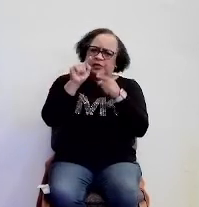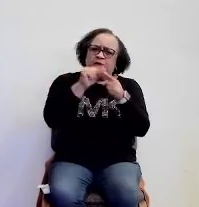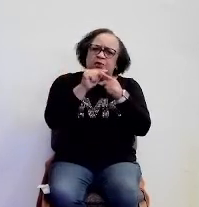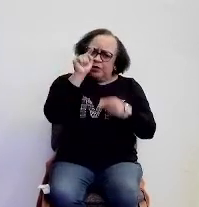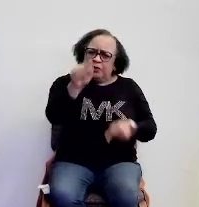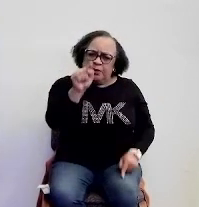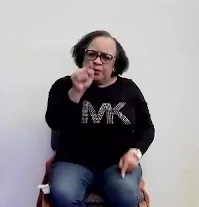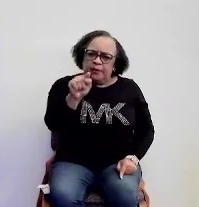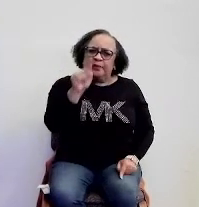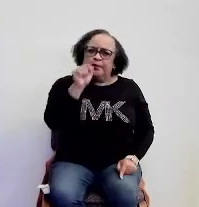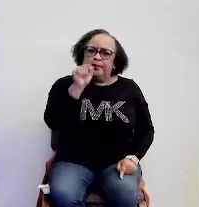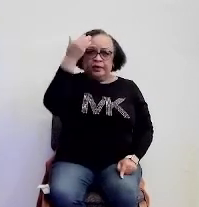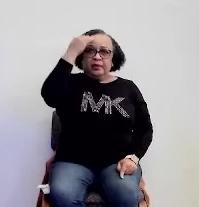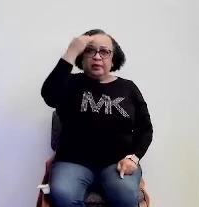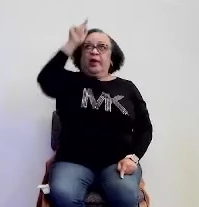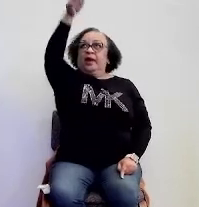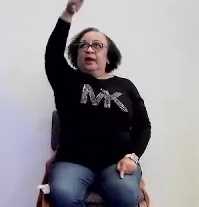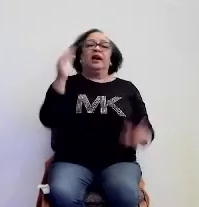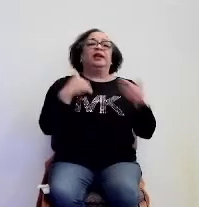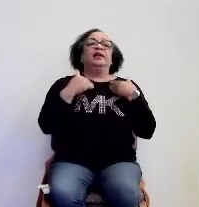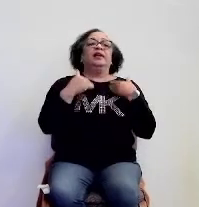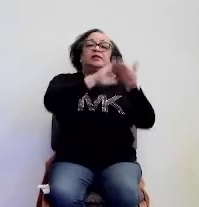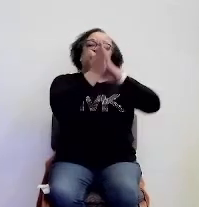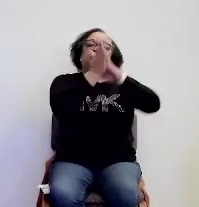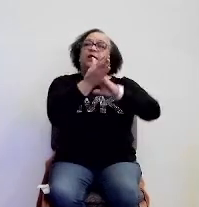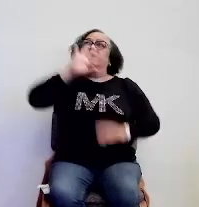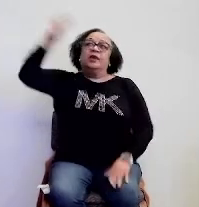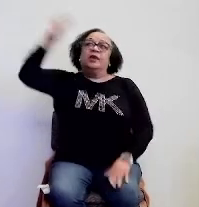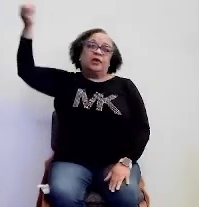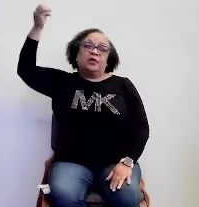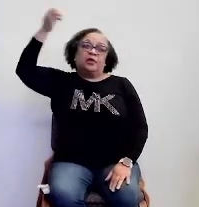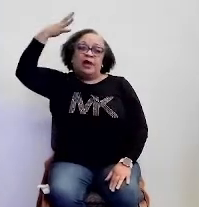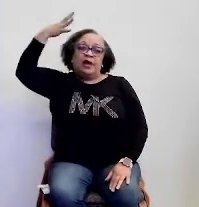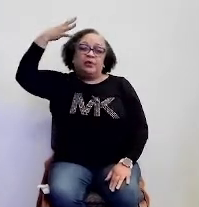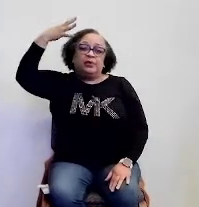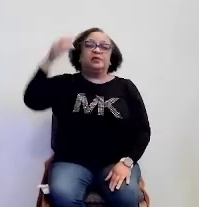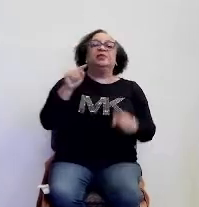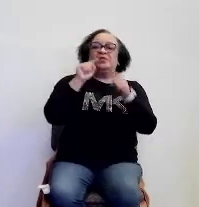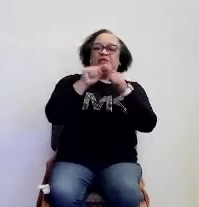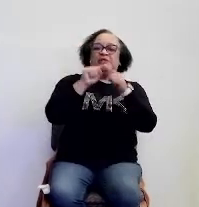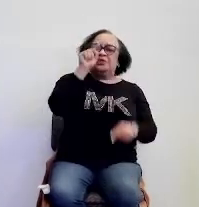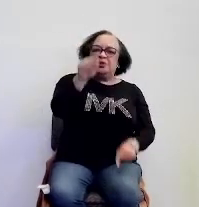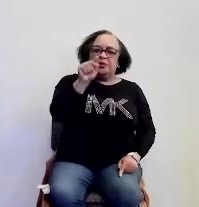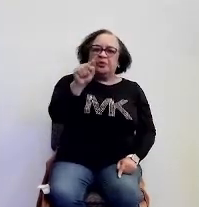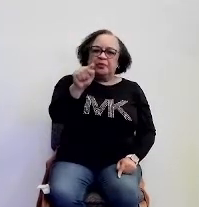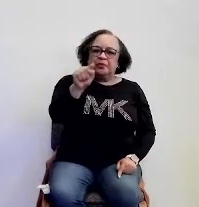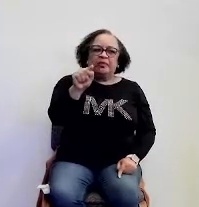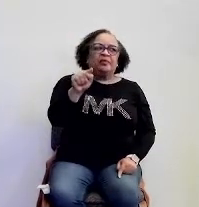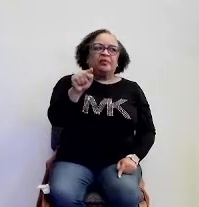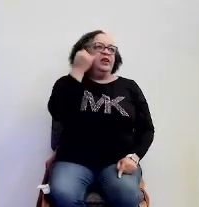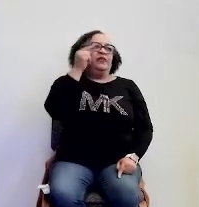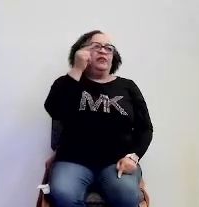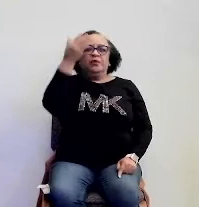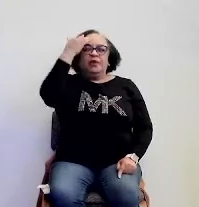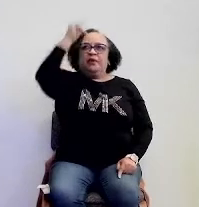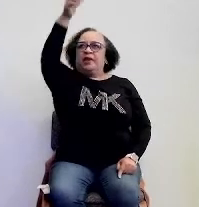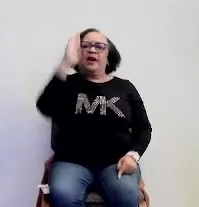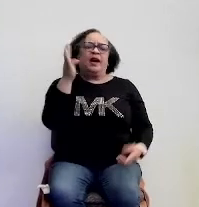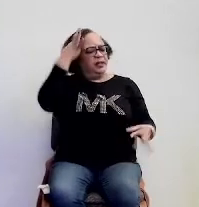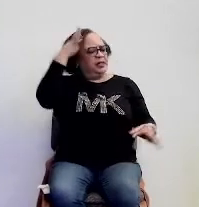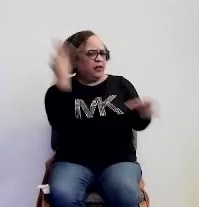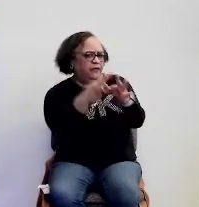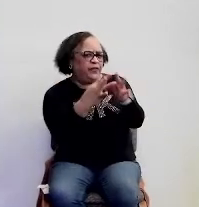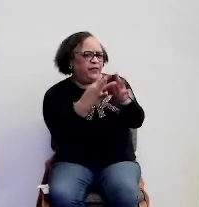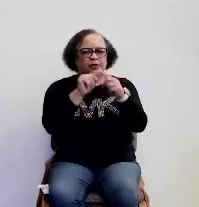Anybody know God's been gracious to you? Anybody know God's been faithful to you? If you know God's been faithful to